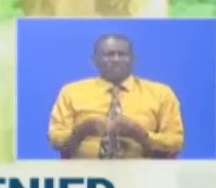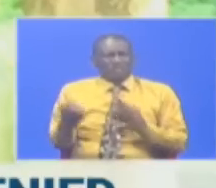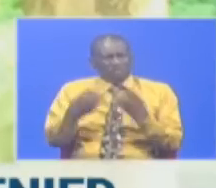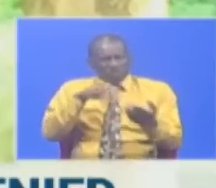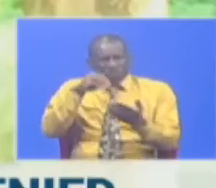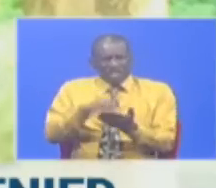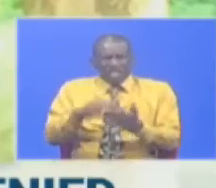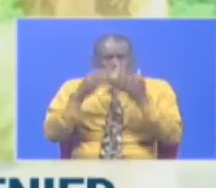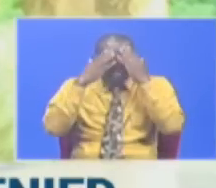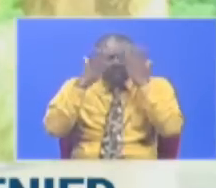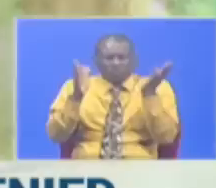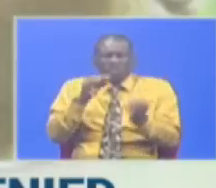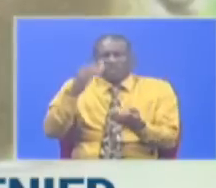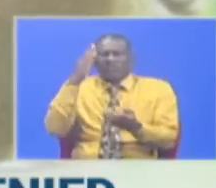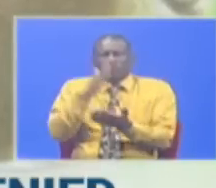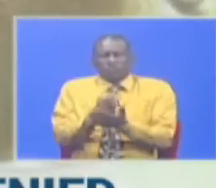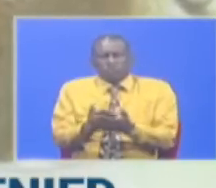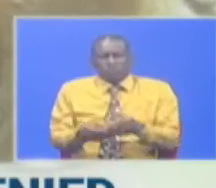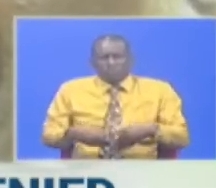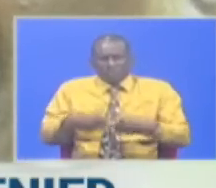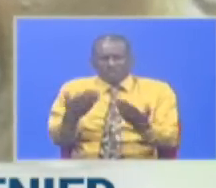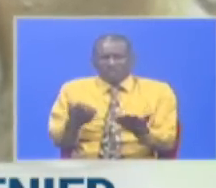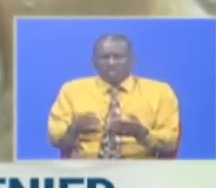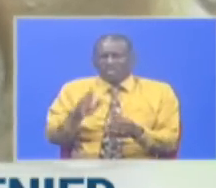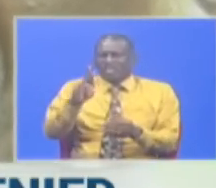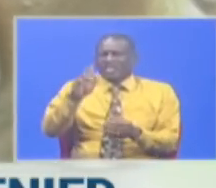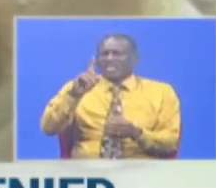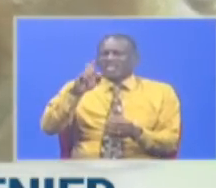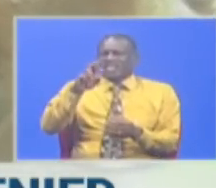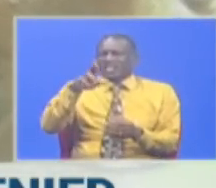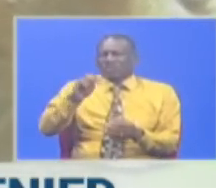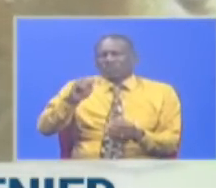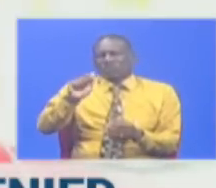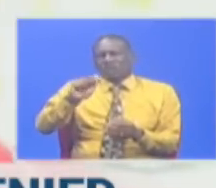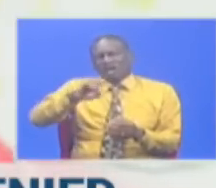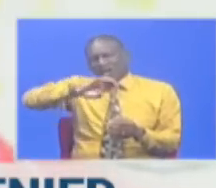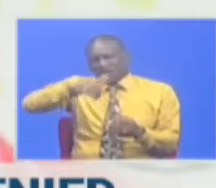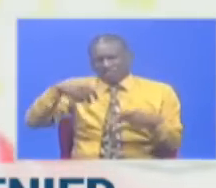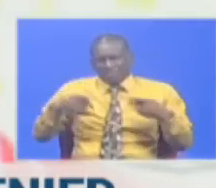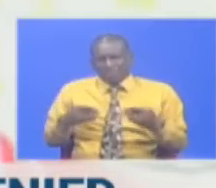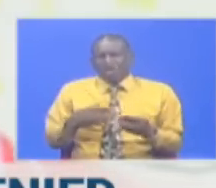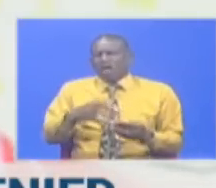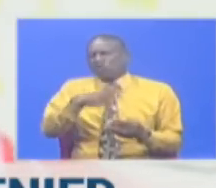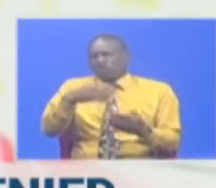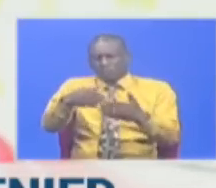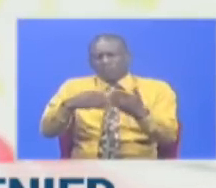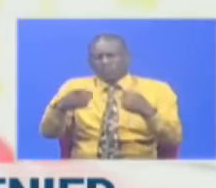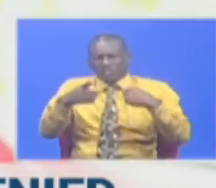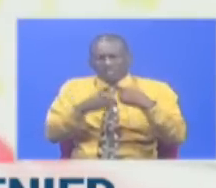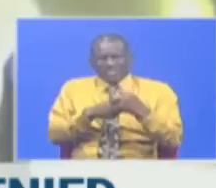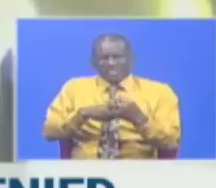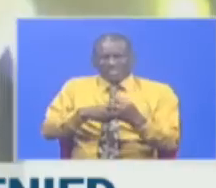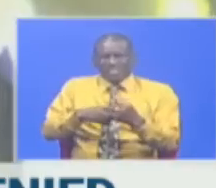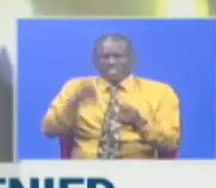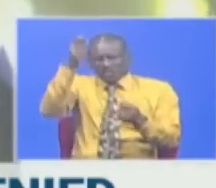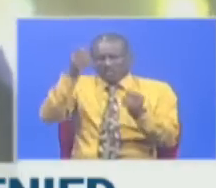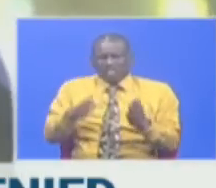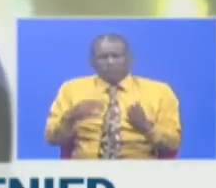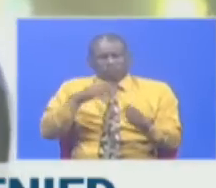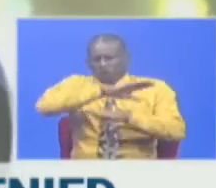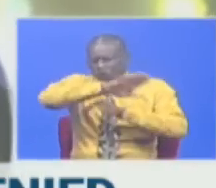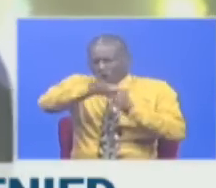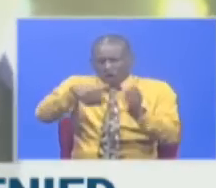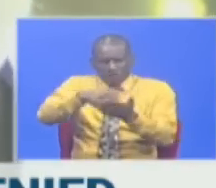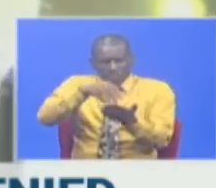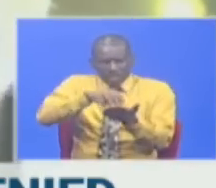ukweli kama itatokea. Kidera and his co-accused have appeared before six magistrates for the entire period of the case, which